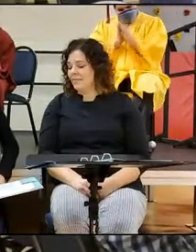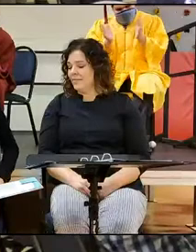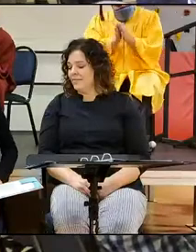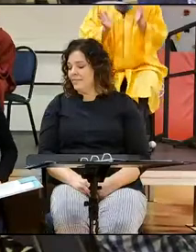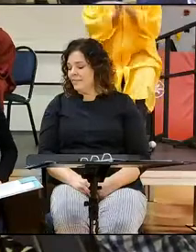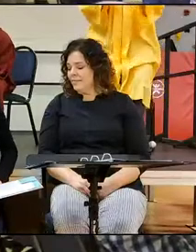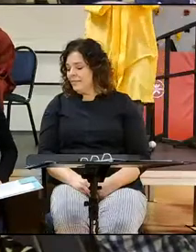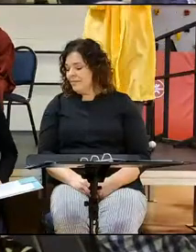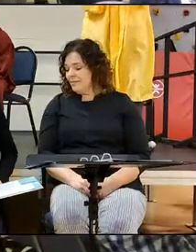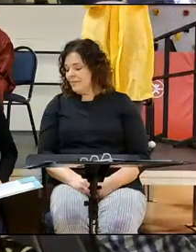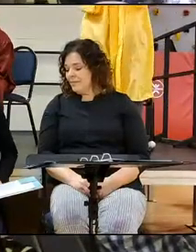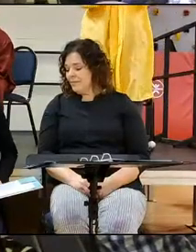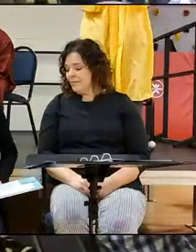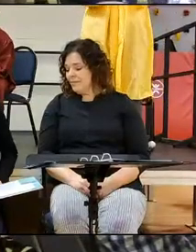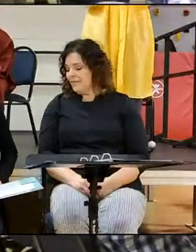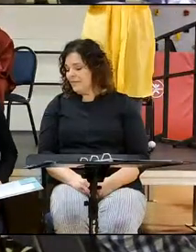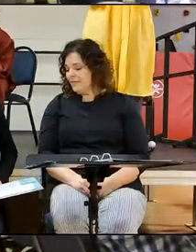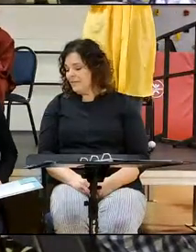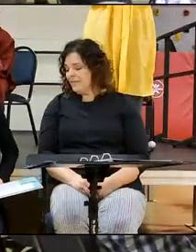Stepping off the stairs back to his